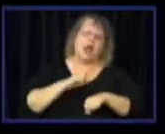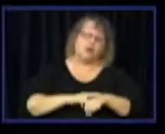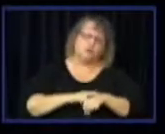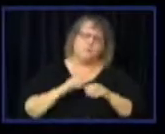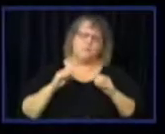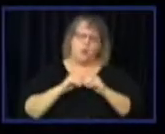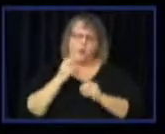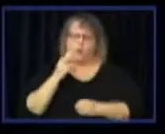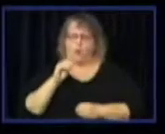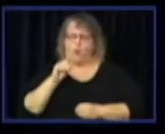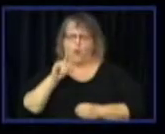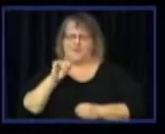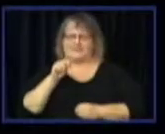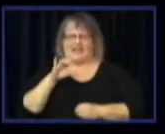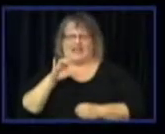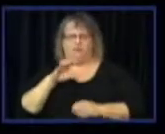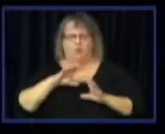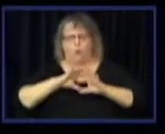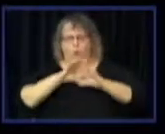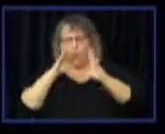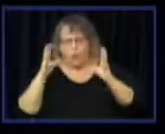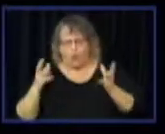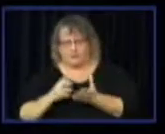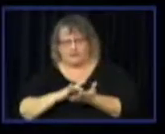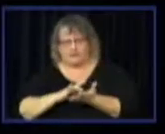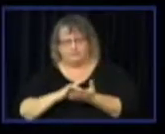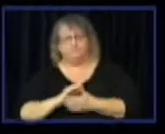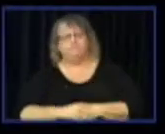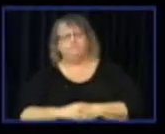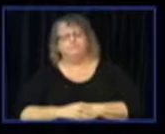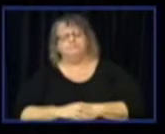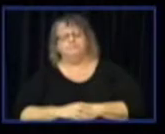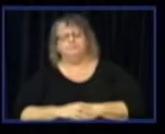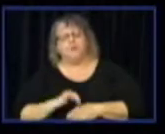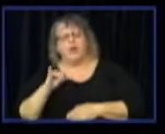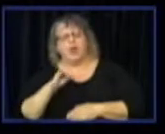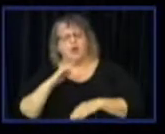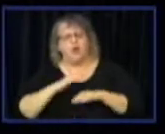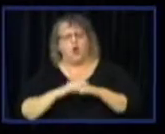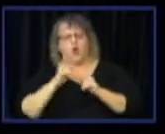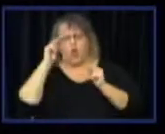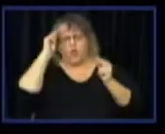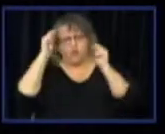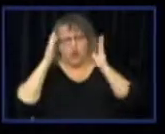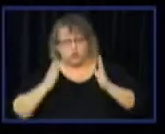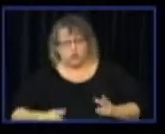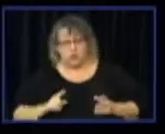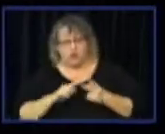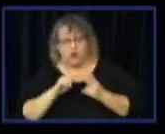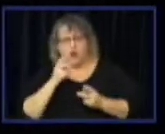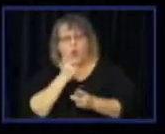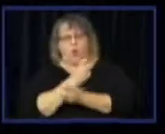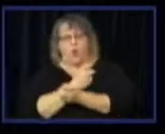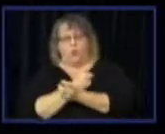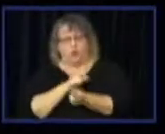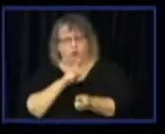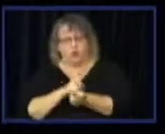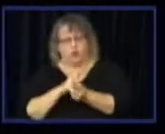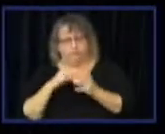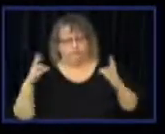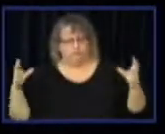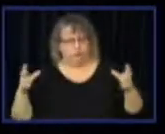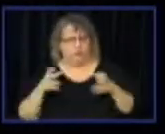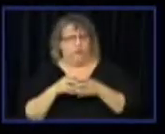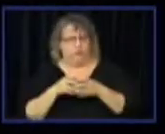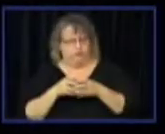more holistic in that sense. Best way to look at it is it's like being a neurologist and an orthopedist put together from a